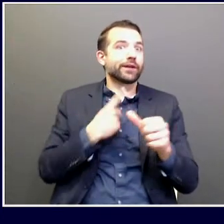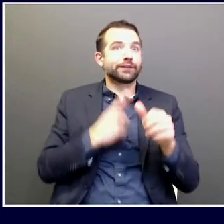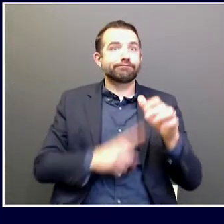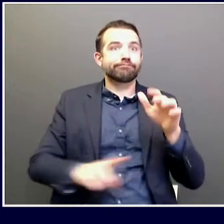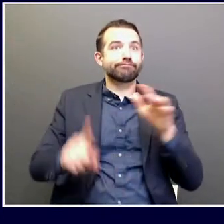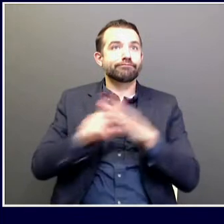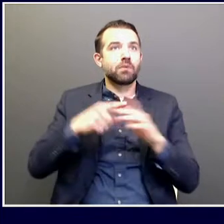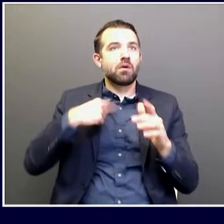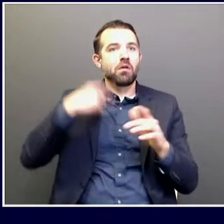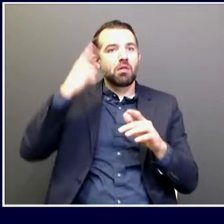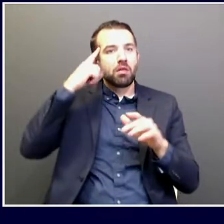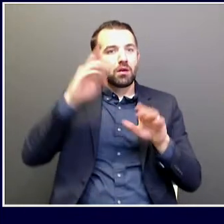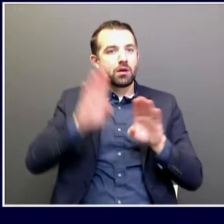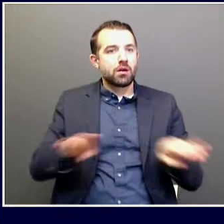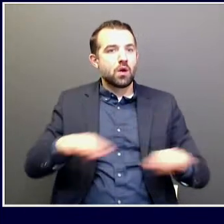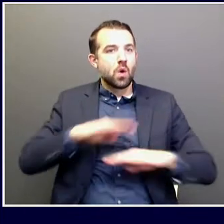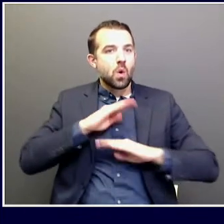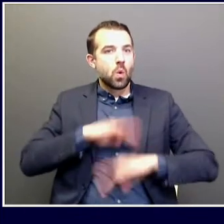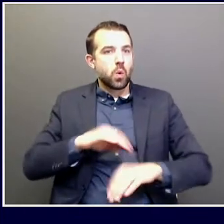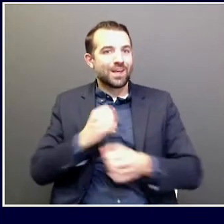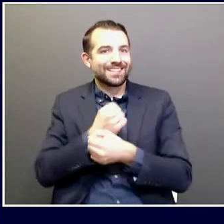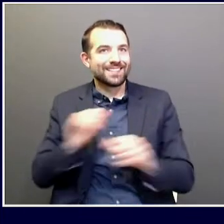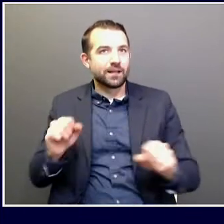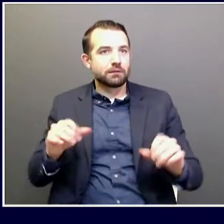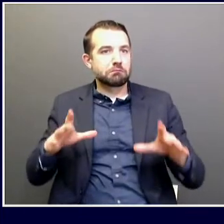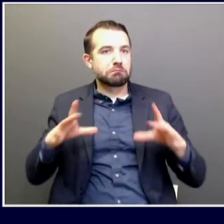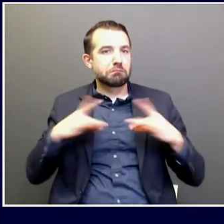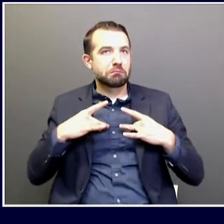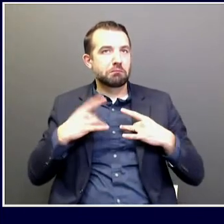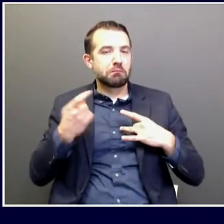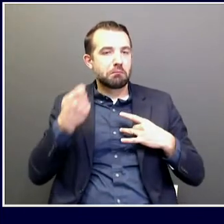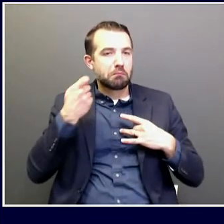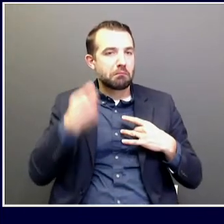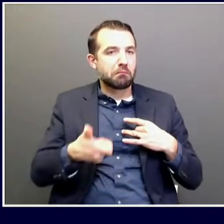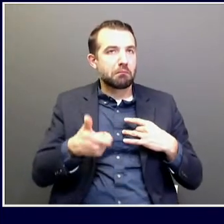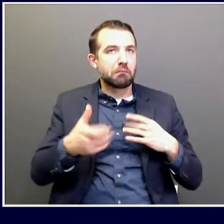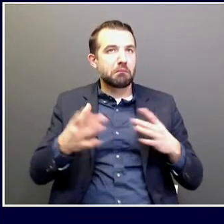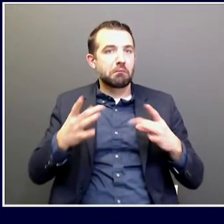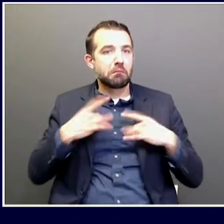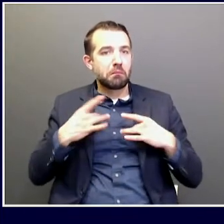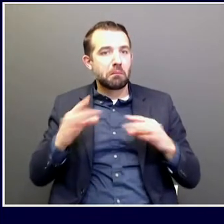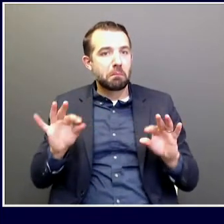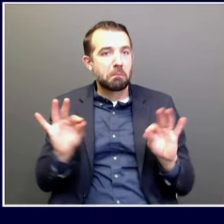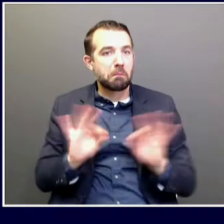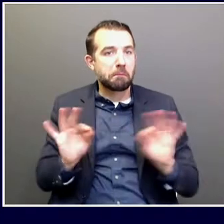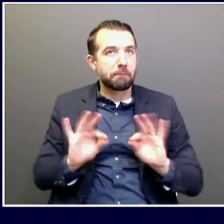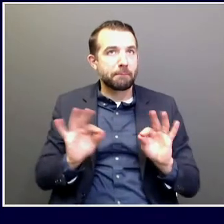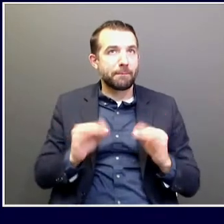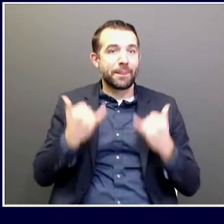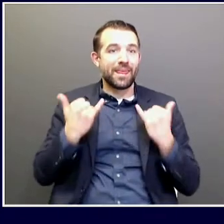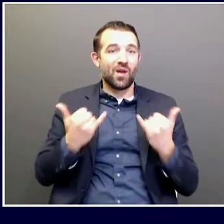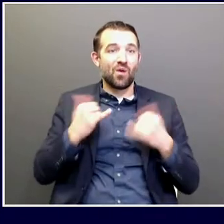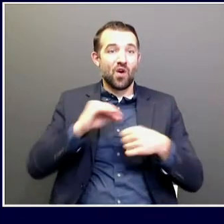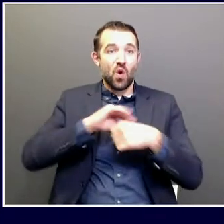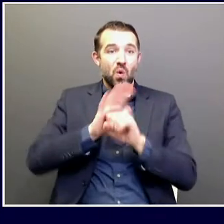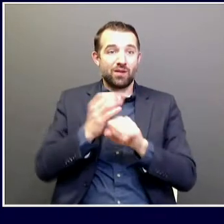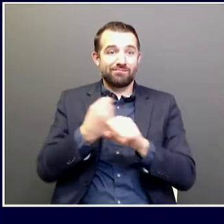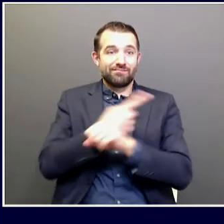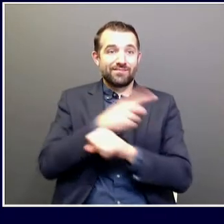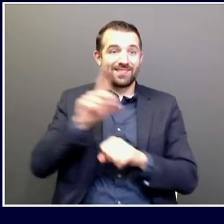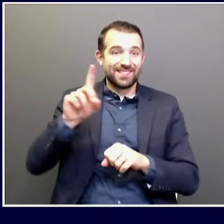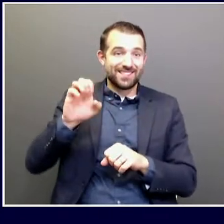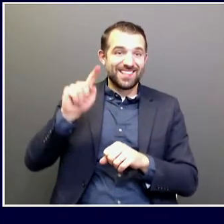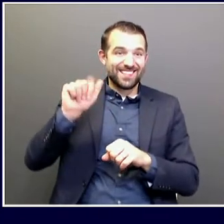as we've seen with the Delta variant and its higher transmissibility, that is not the case. And there's been this